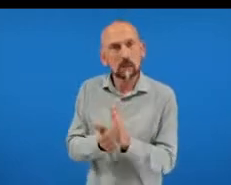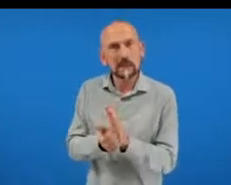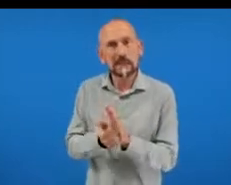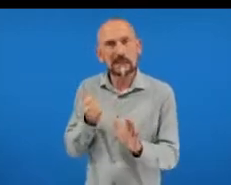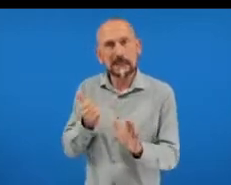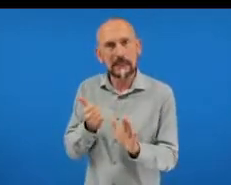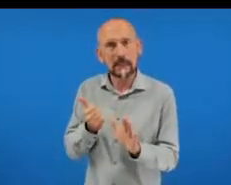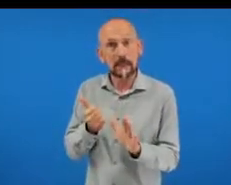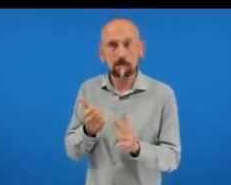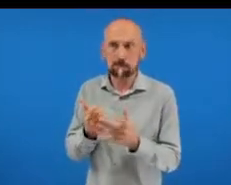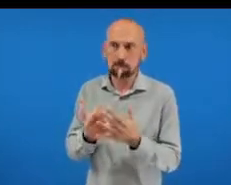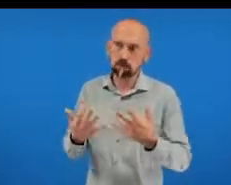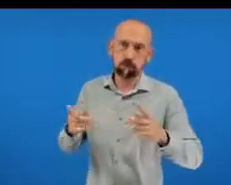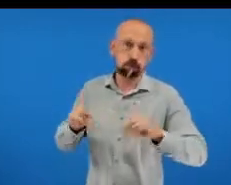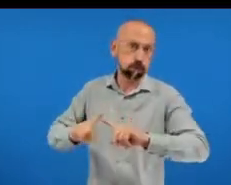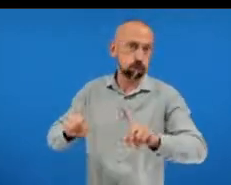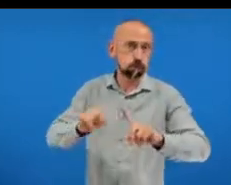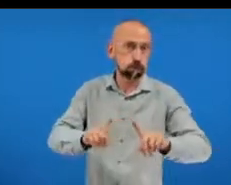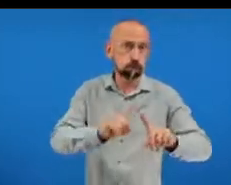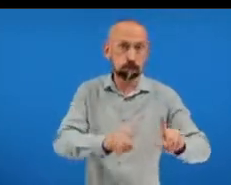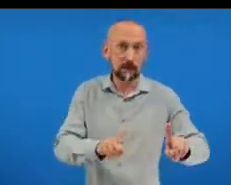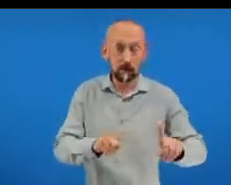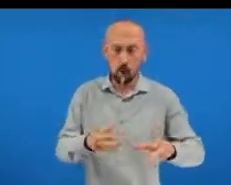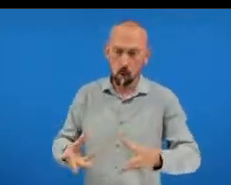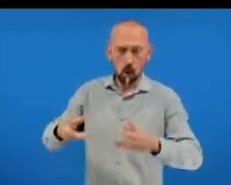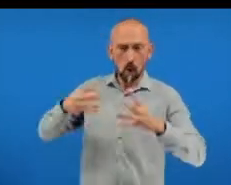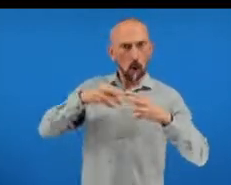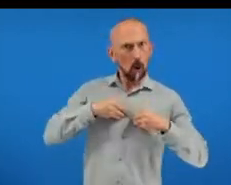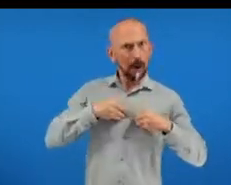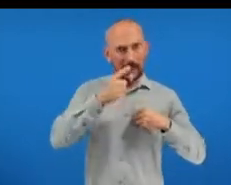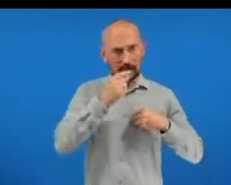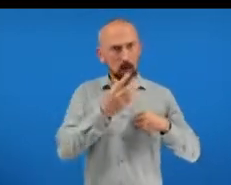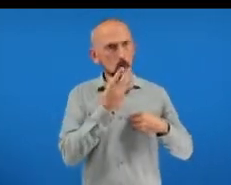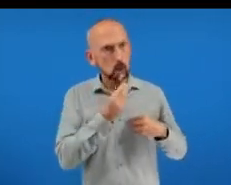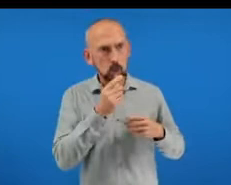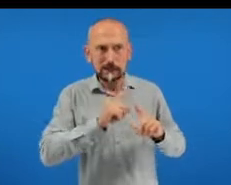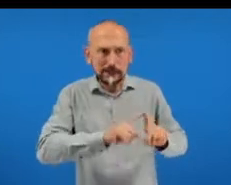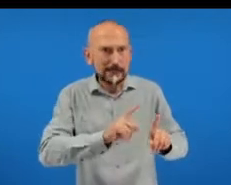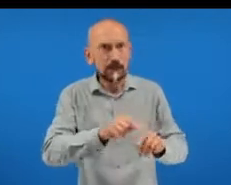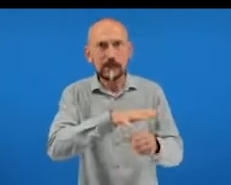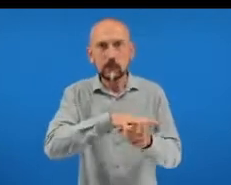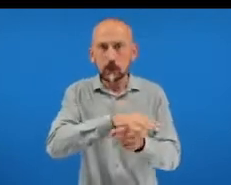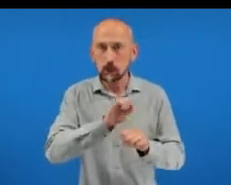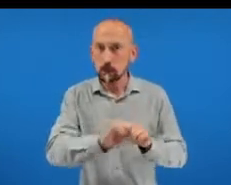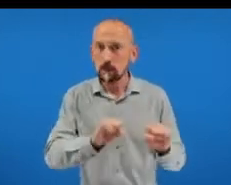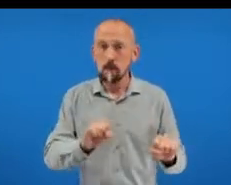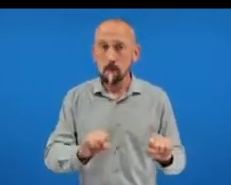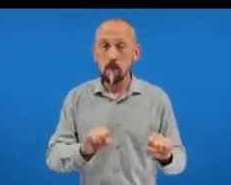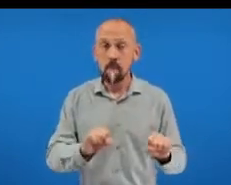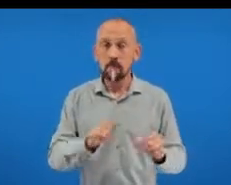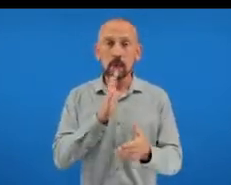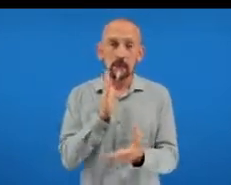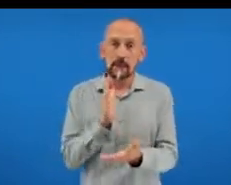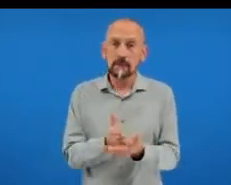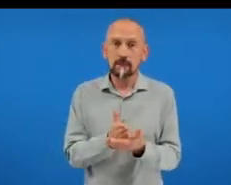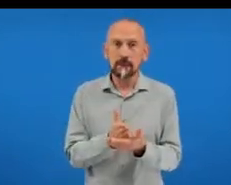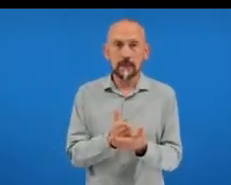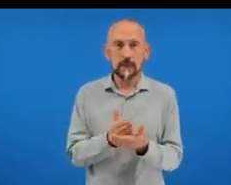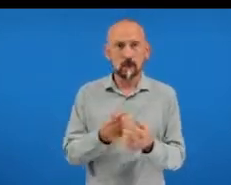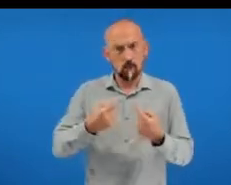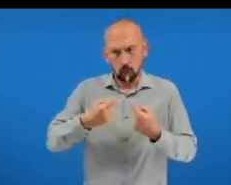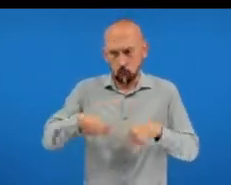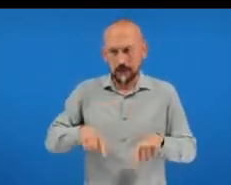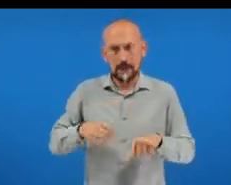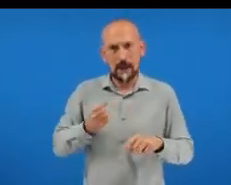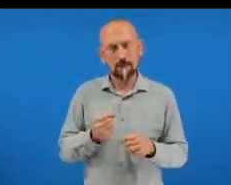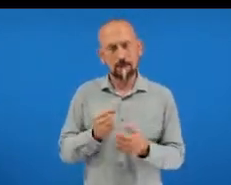and extremely transferable. And certainly, given that we use a firm evidence base in